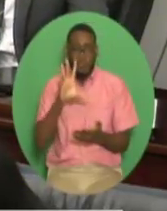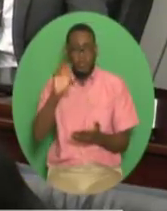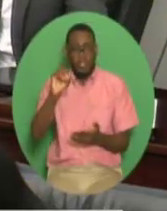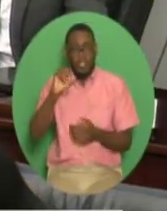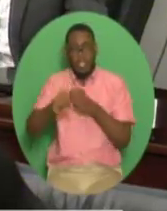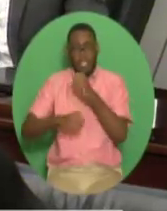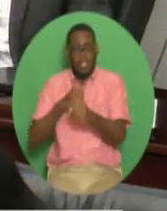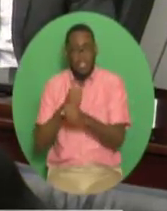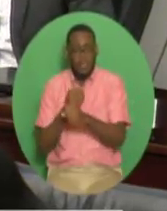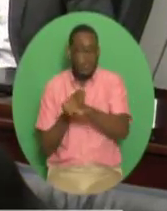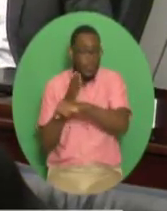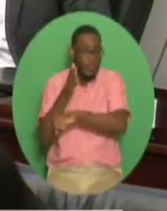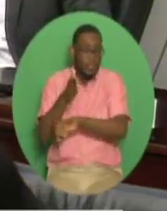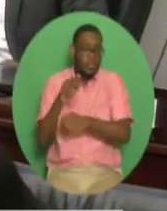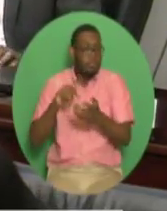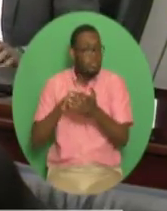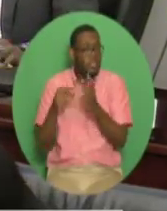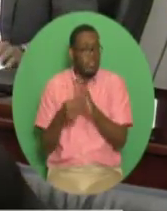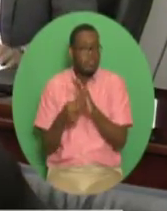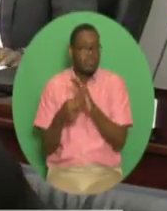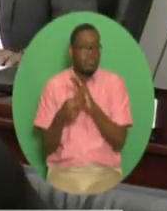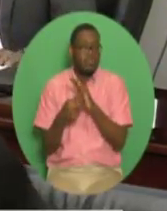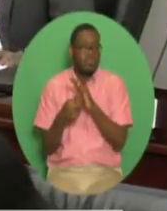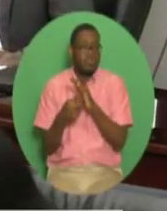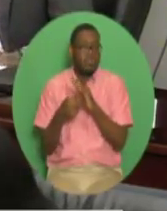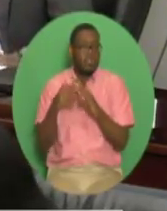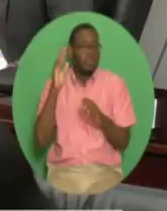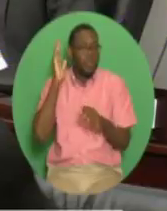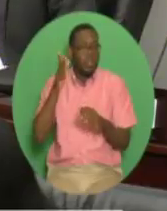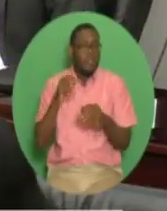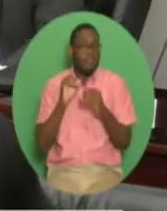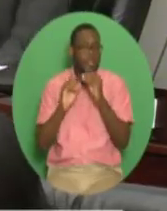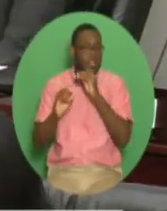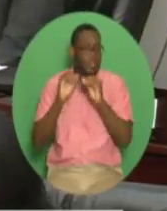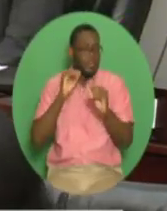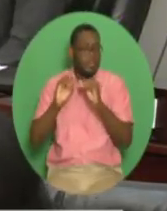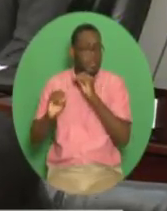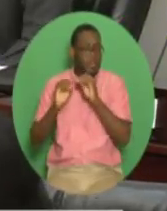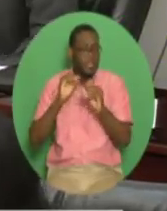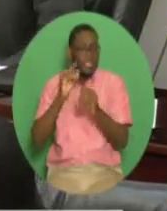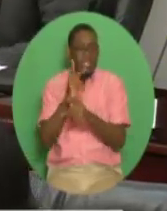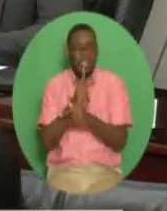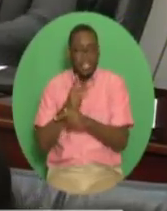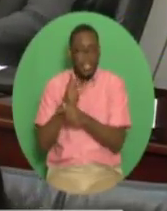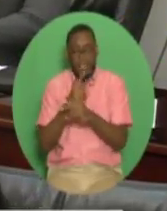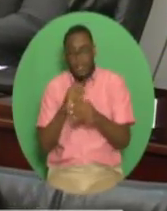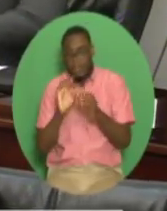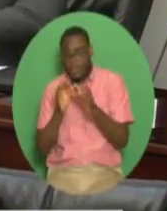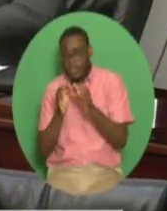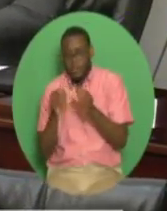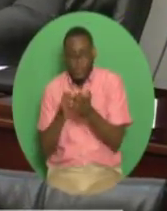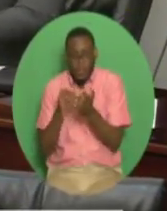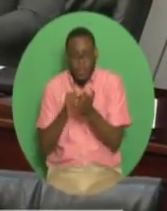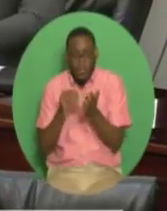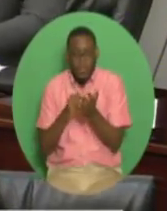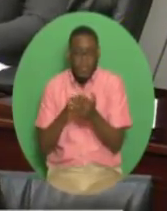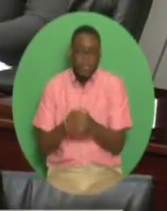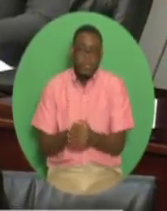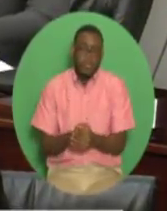And as a result, they will require constant attention. And as a result, you would